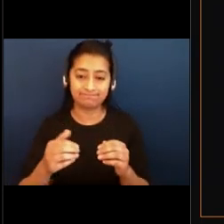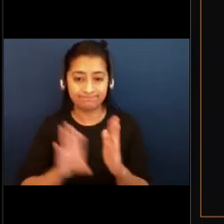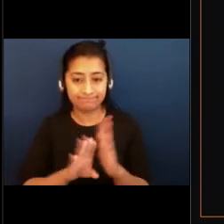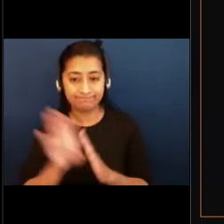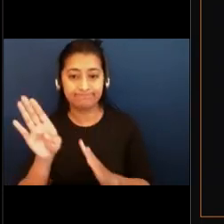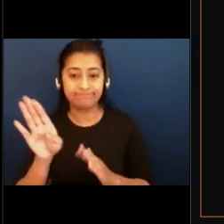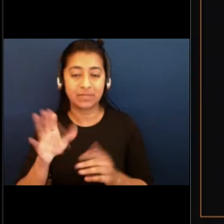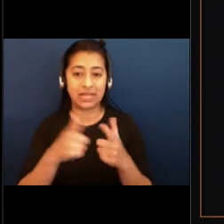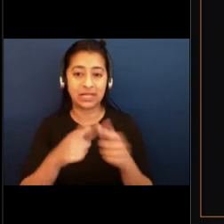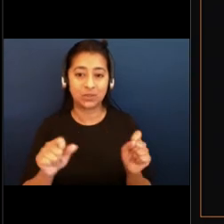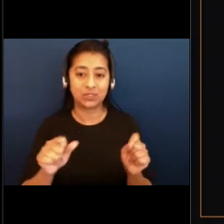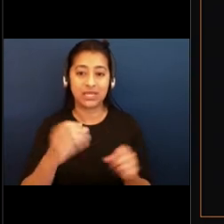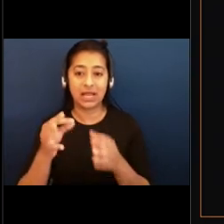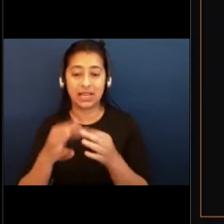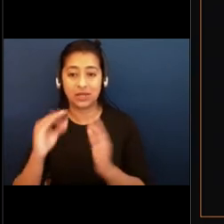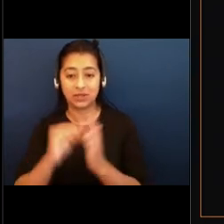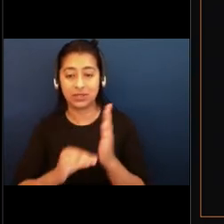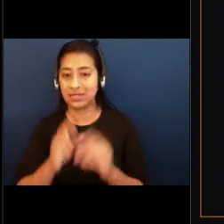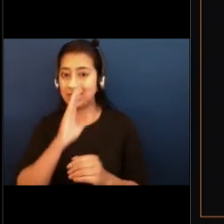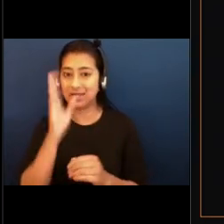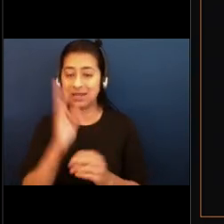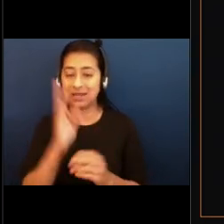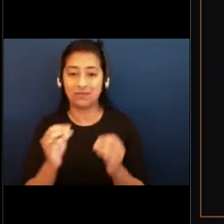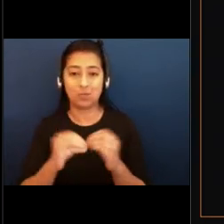never been more urgent.